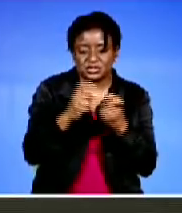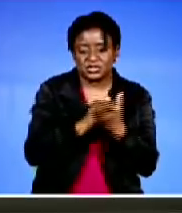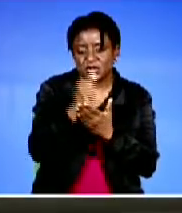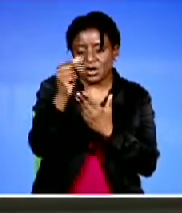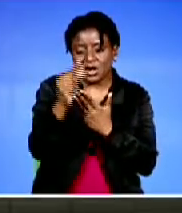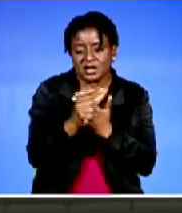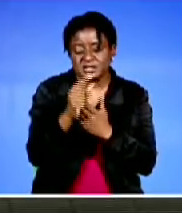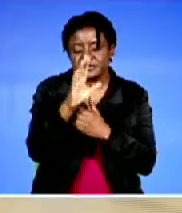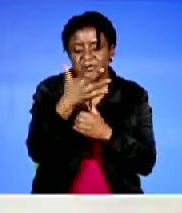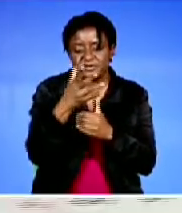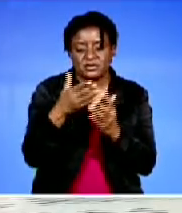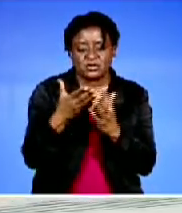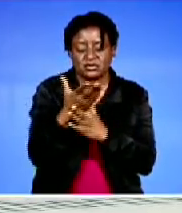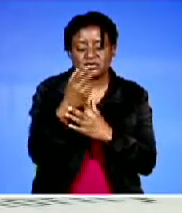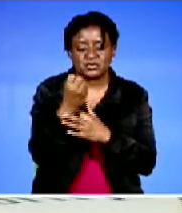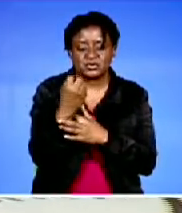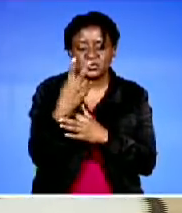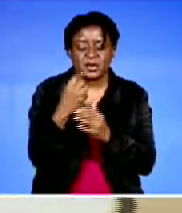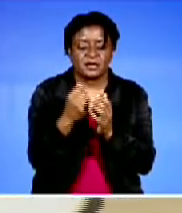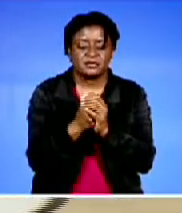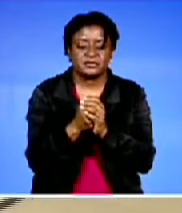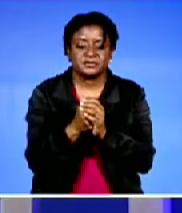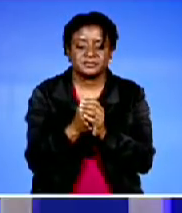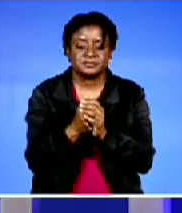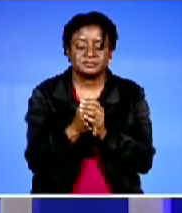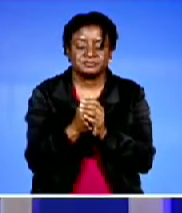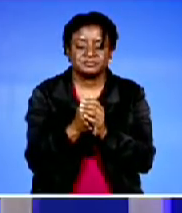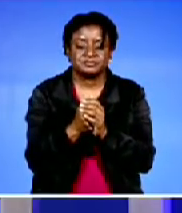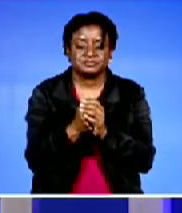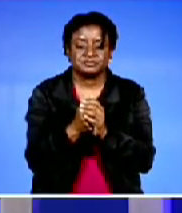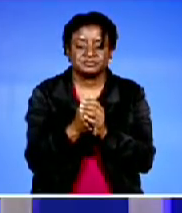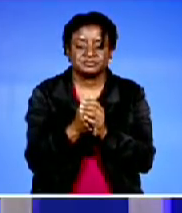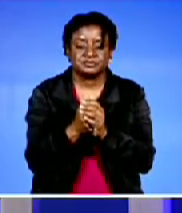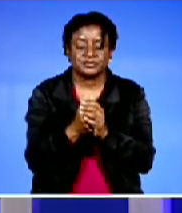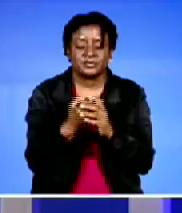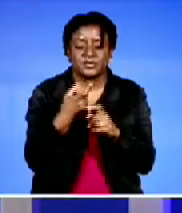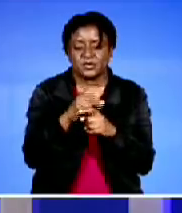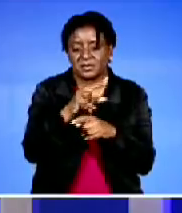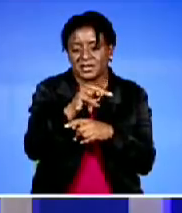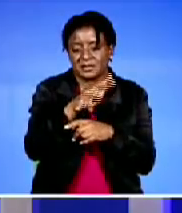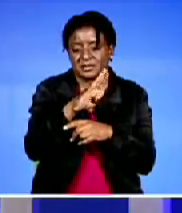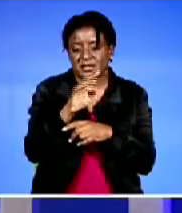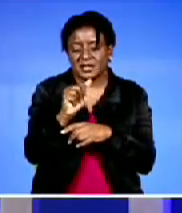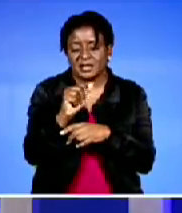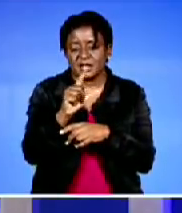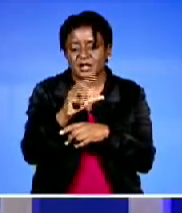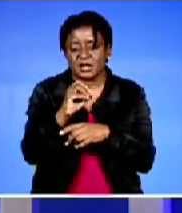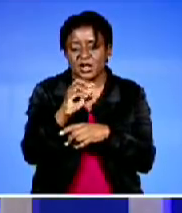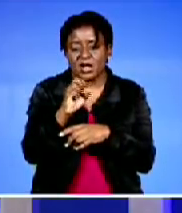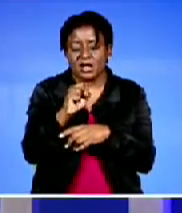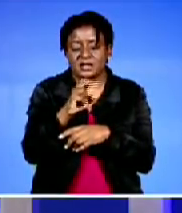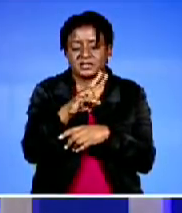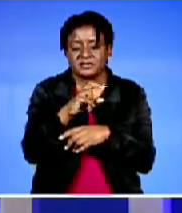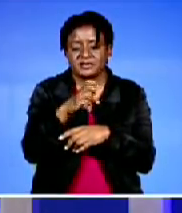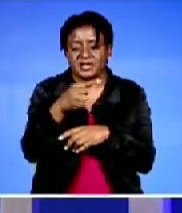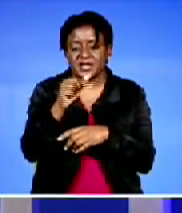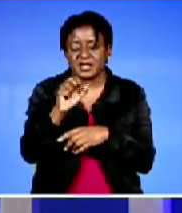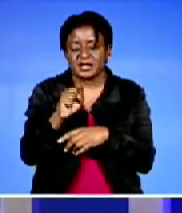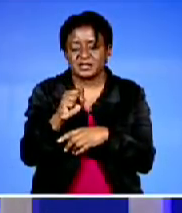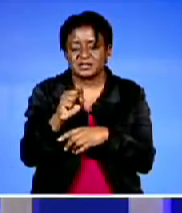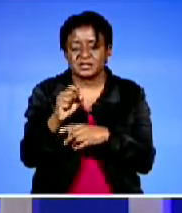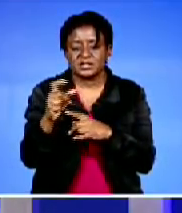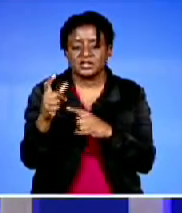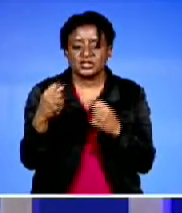For ZNS Total Sports, I'm Amajal Knowles. From the NBA, the Las Vegas Summer League officially into tournament play at